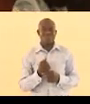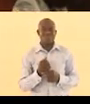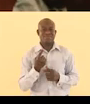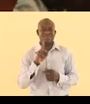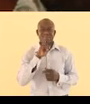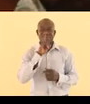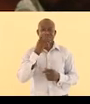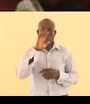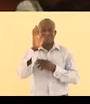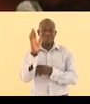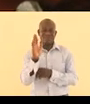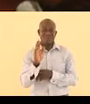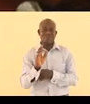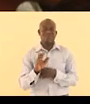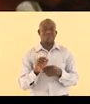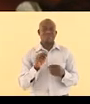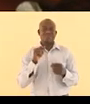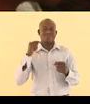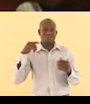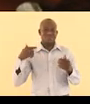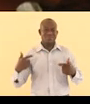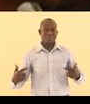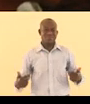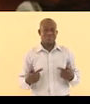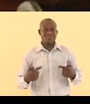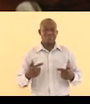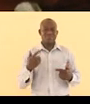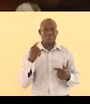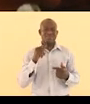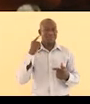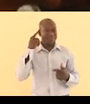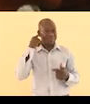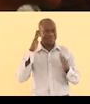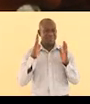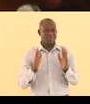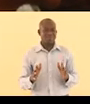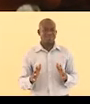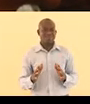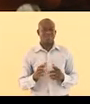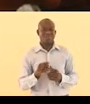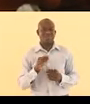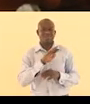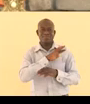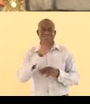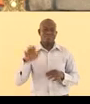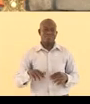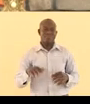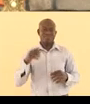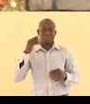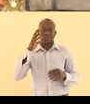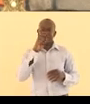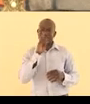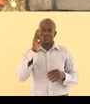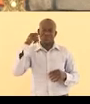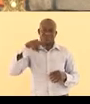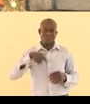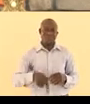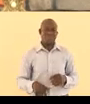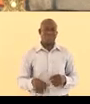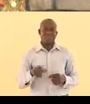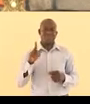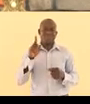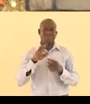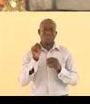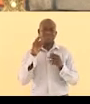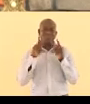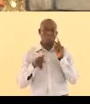do not change easily. The truth of God should never be compromised. It should never be watered down to